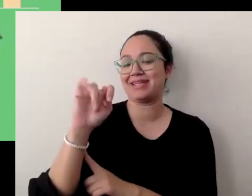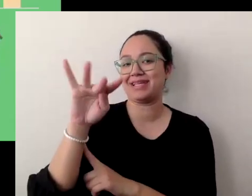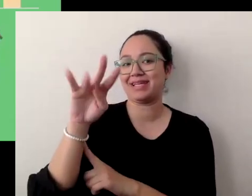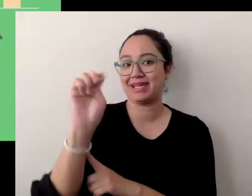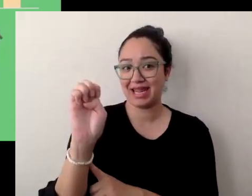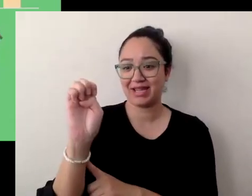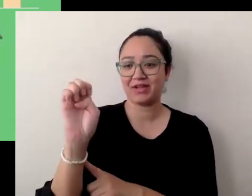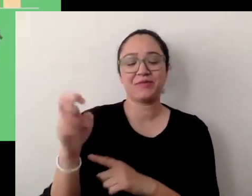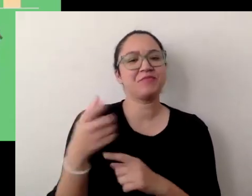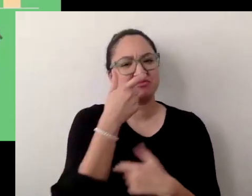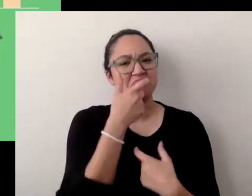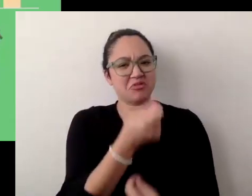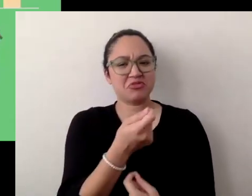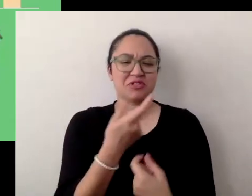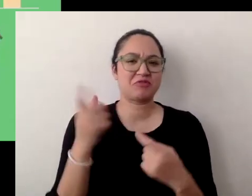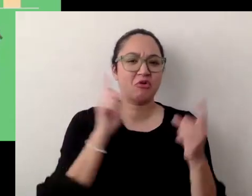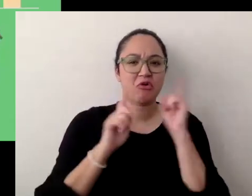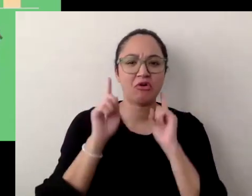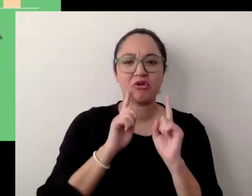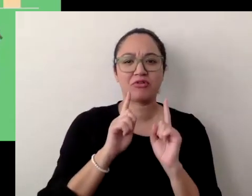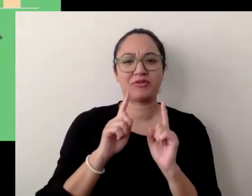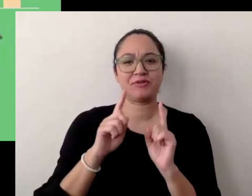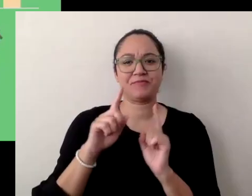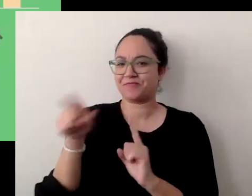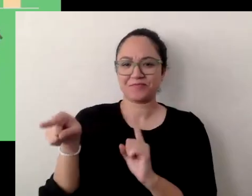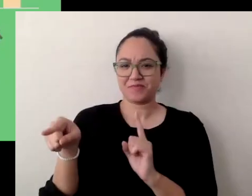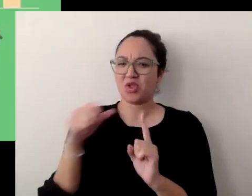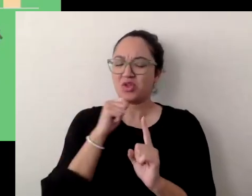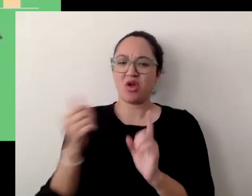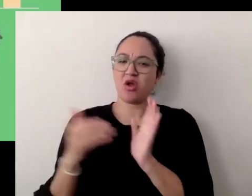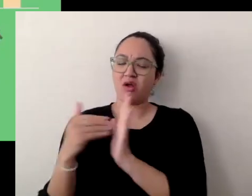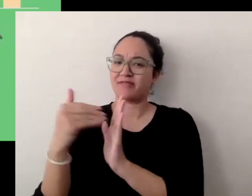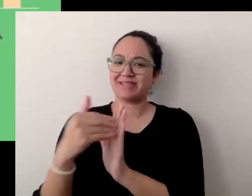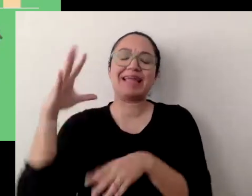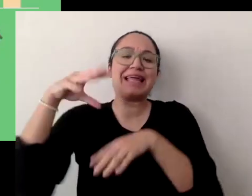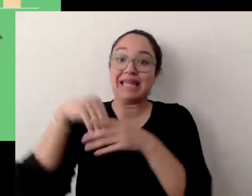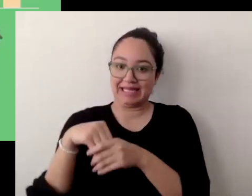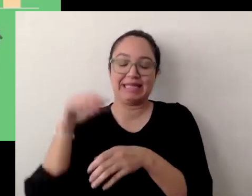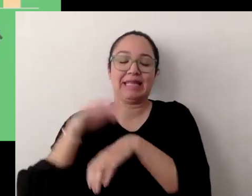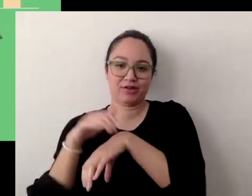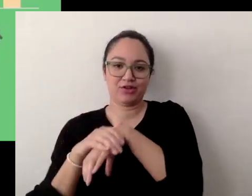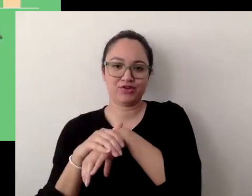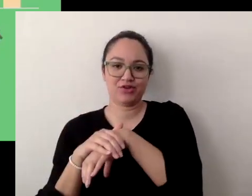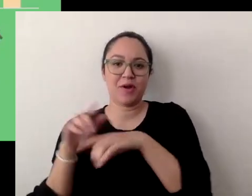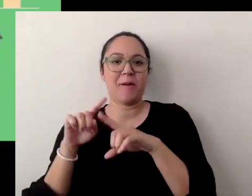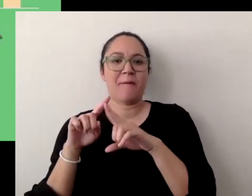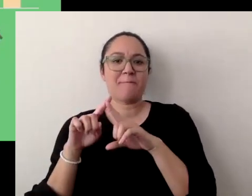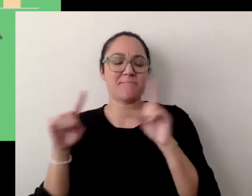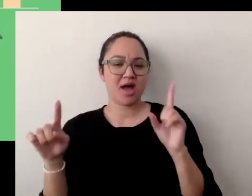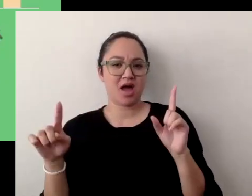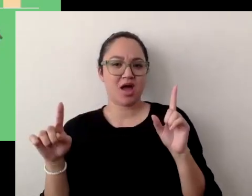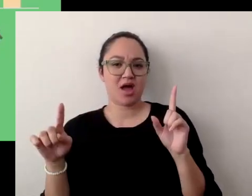that Latine was heard in, actually Latine was not heard that often in English, but it was